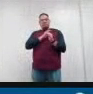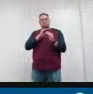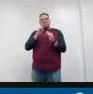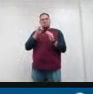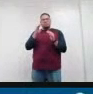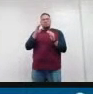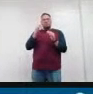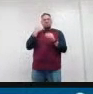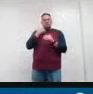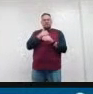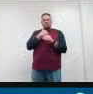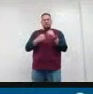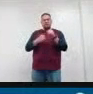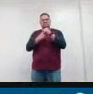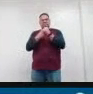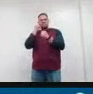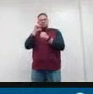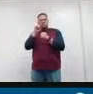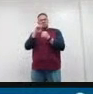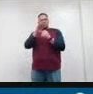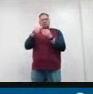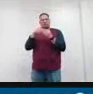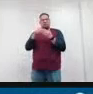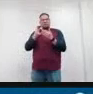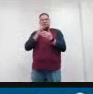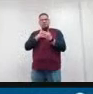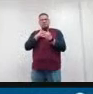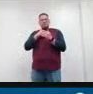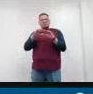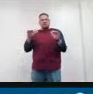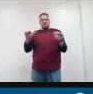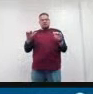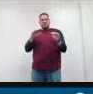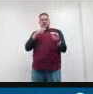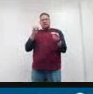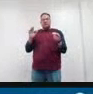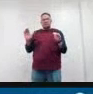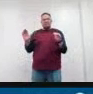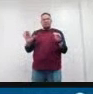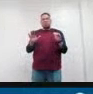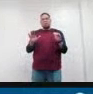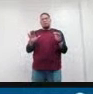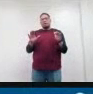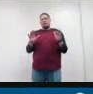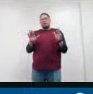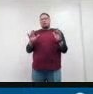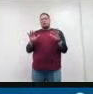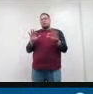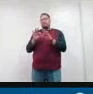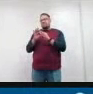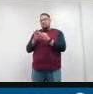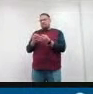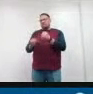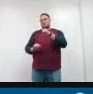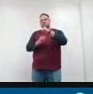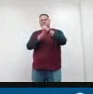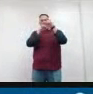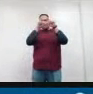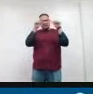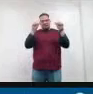duty to advocate for all our children and their families and support